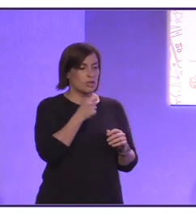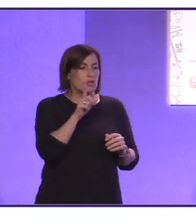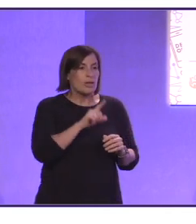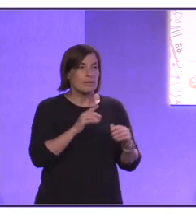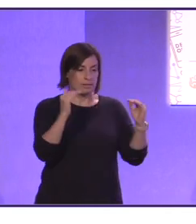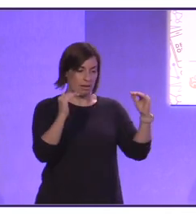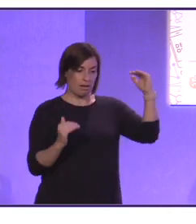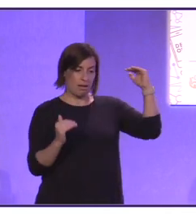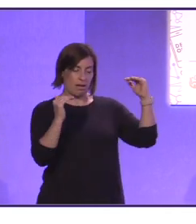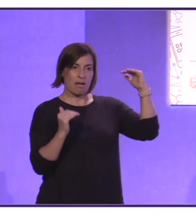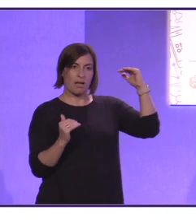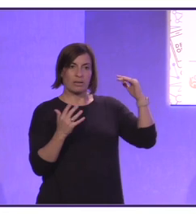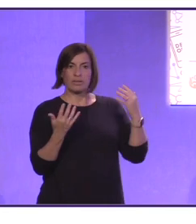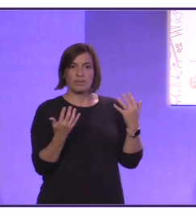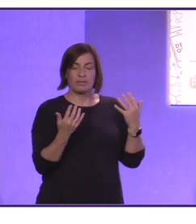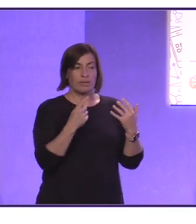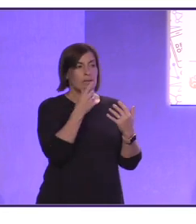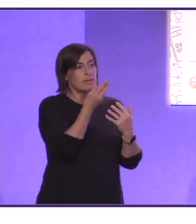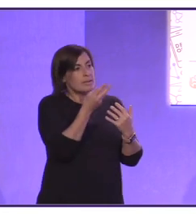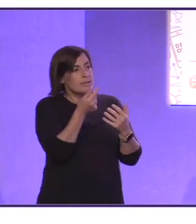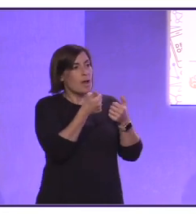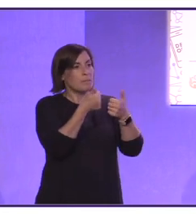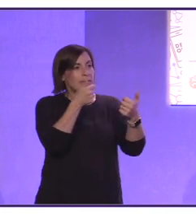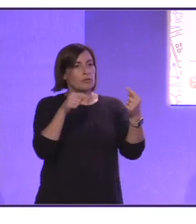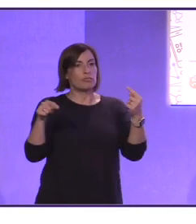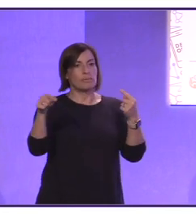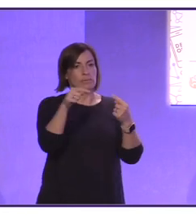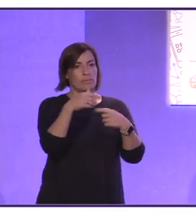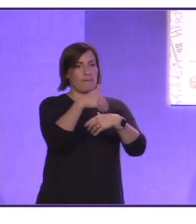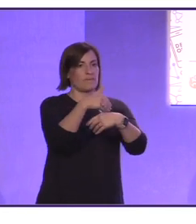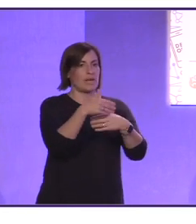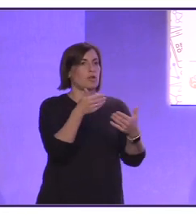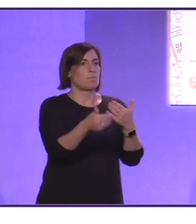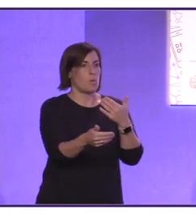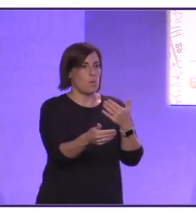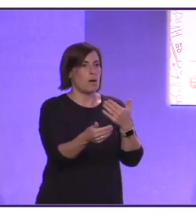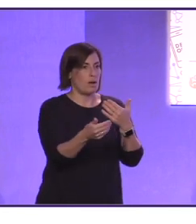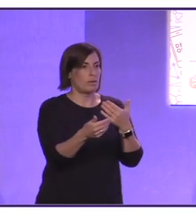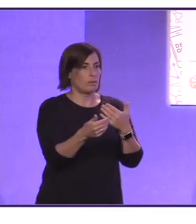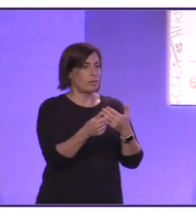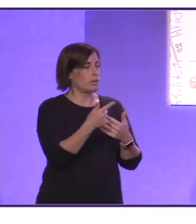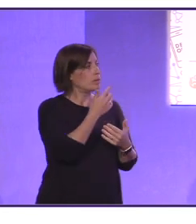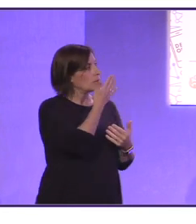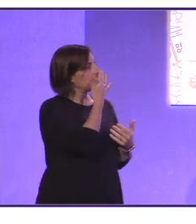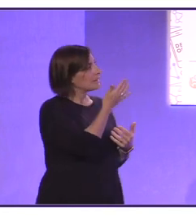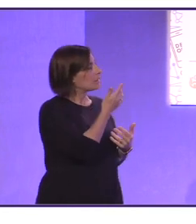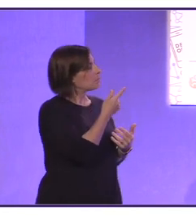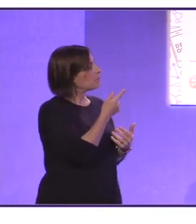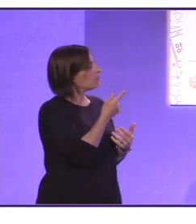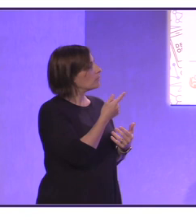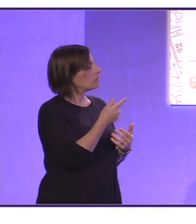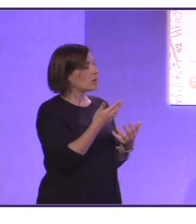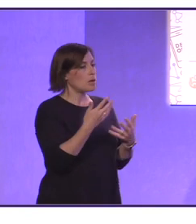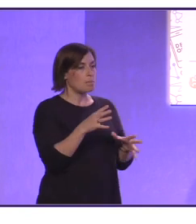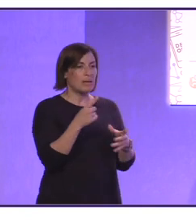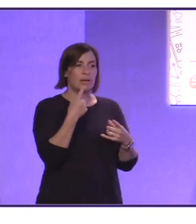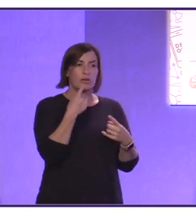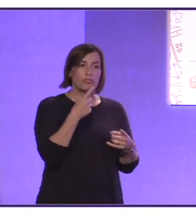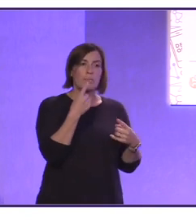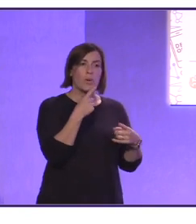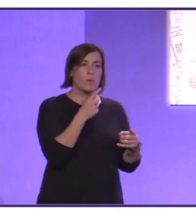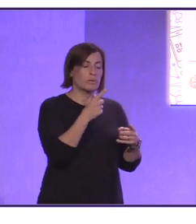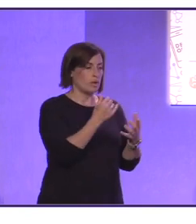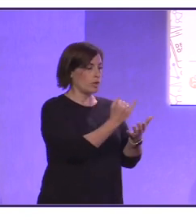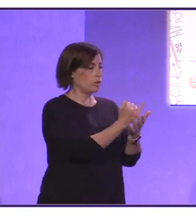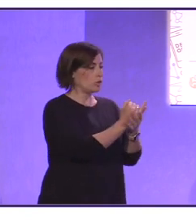all things that affect some industries more than others and seem to be correlated with the reported instances of toxicity